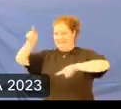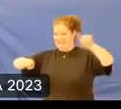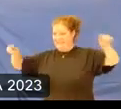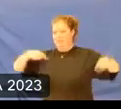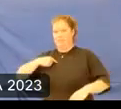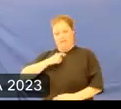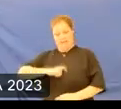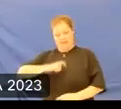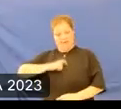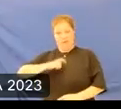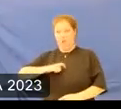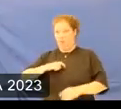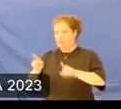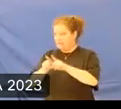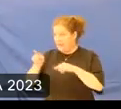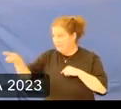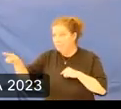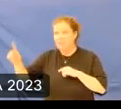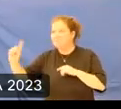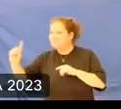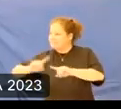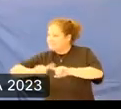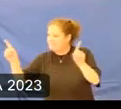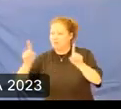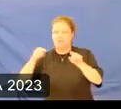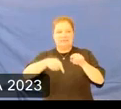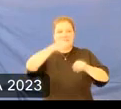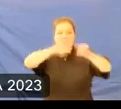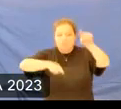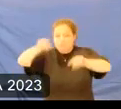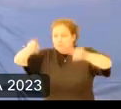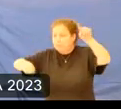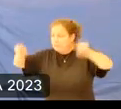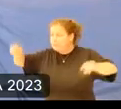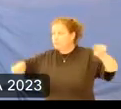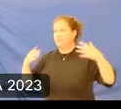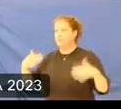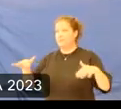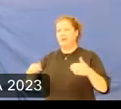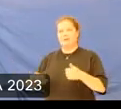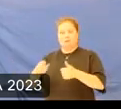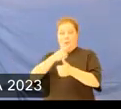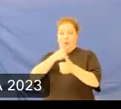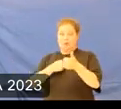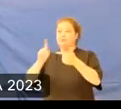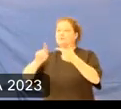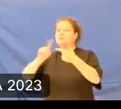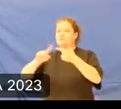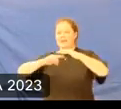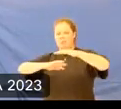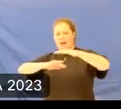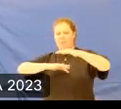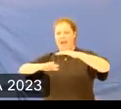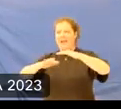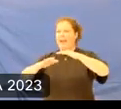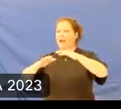we many people are studying, the pragmatic deficits that have been